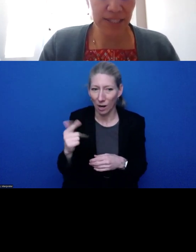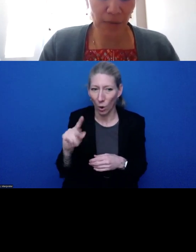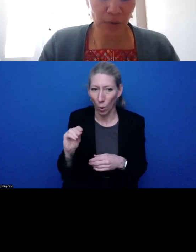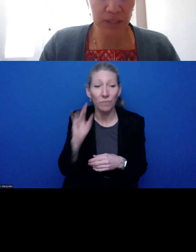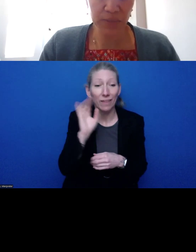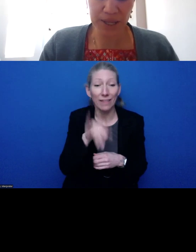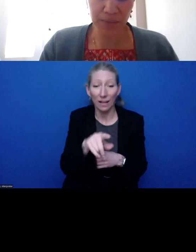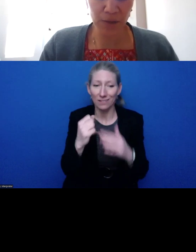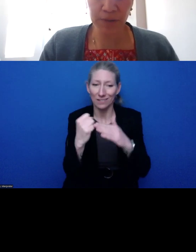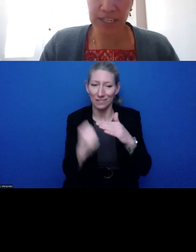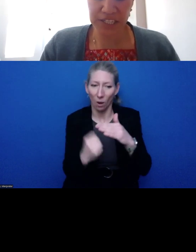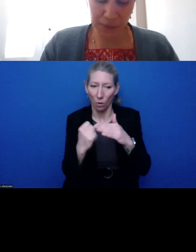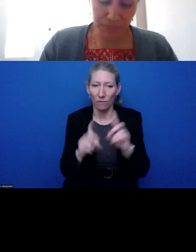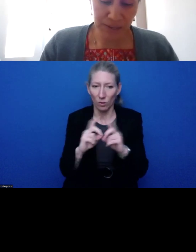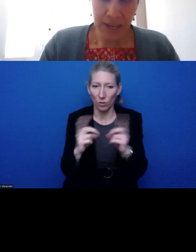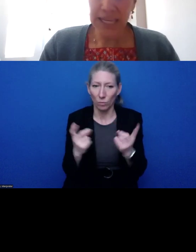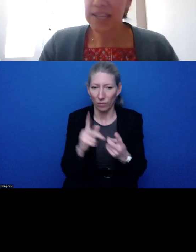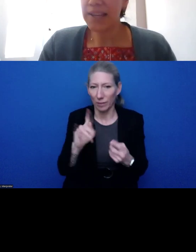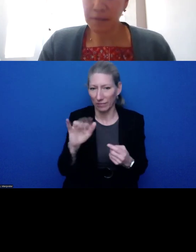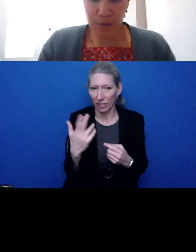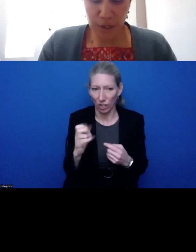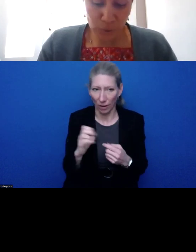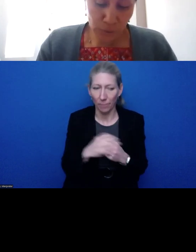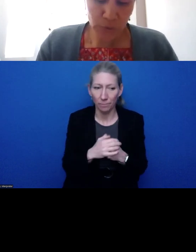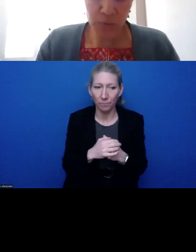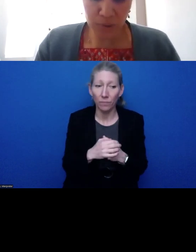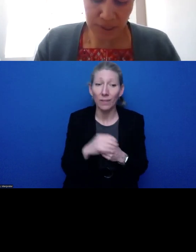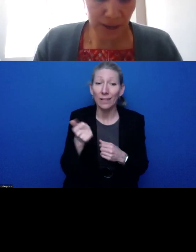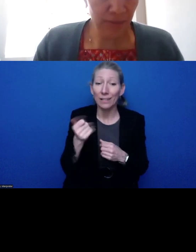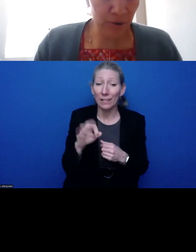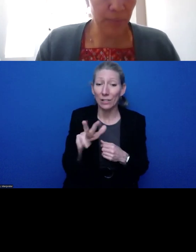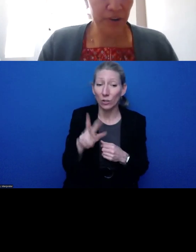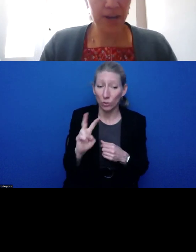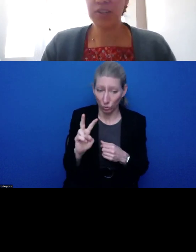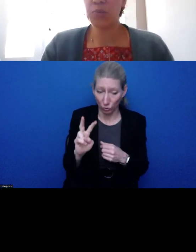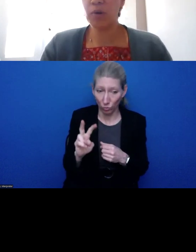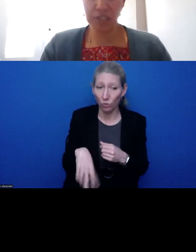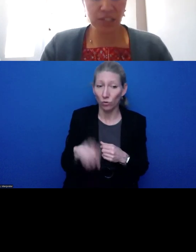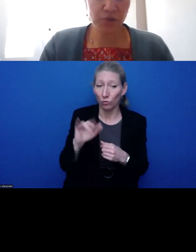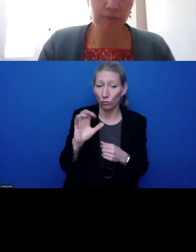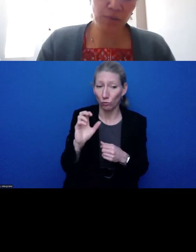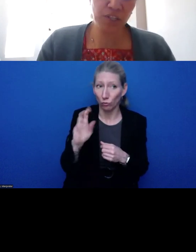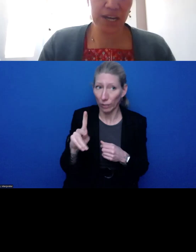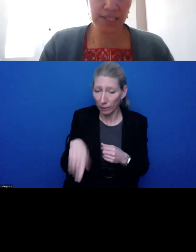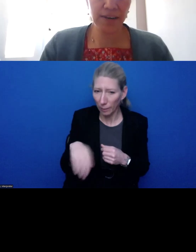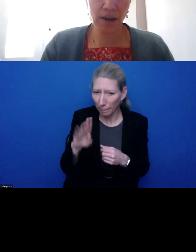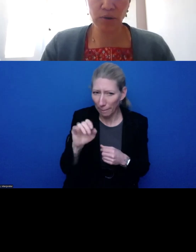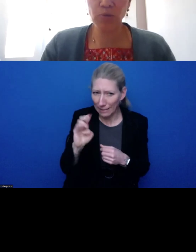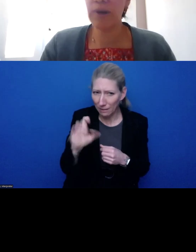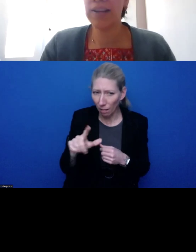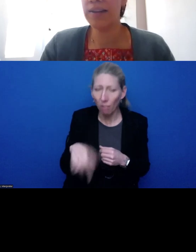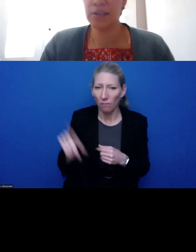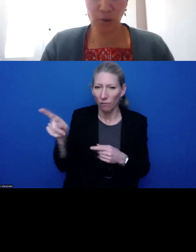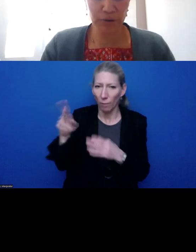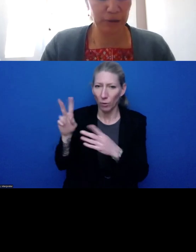located south of the department of El K'iche. In 1932, Ruth Bunzel, a North American anthropologist, traveled to Chichicastenango